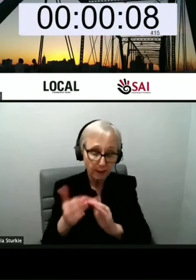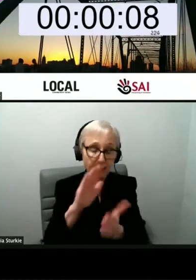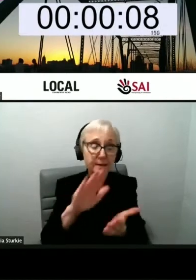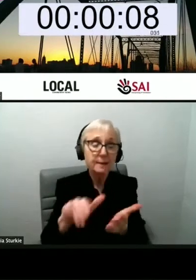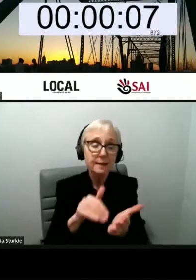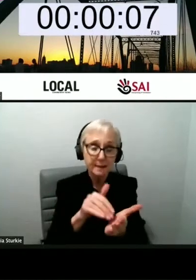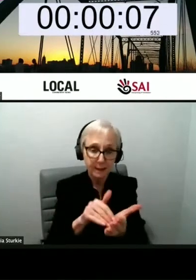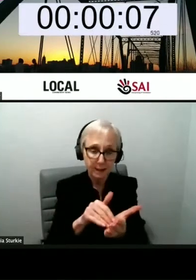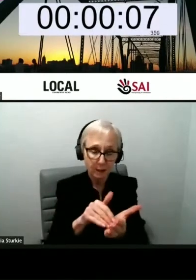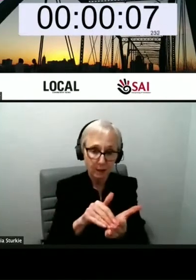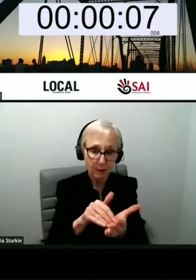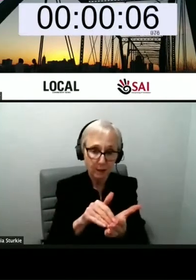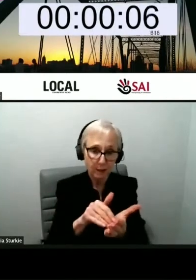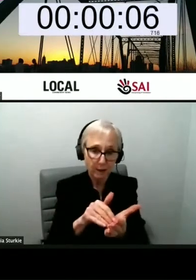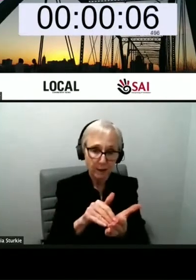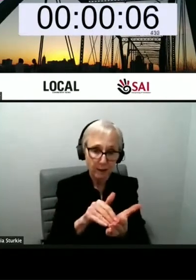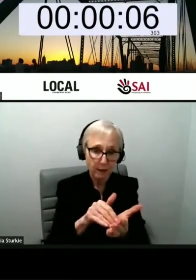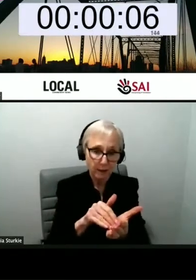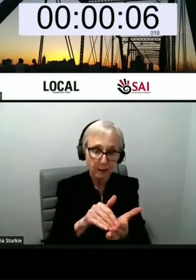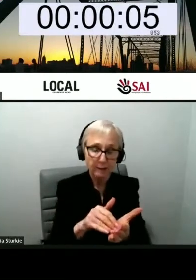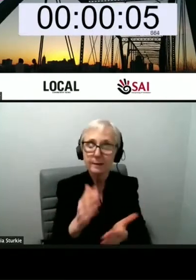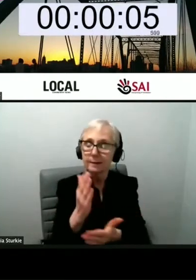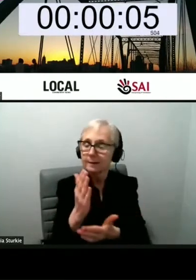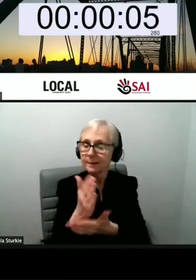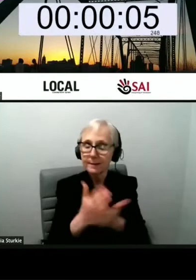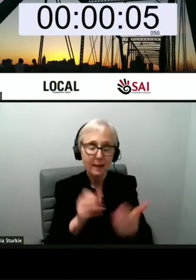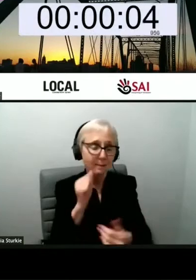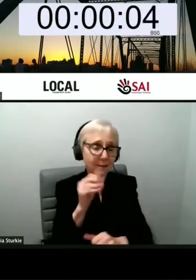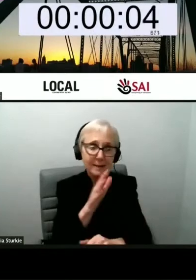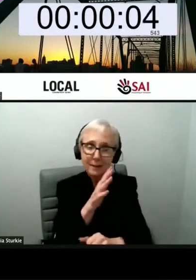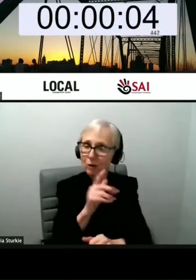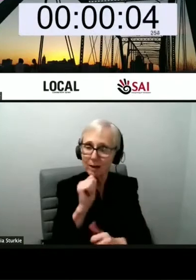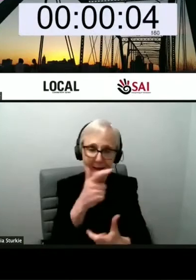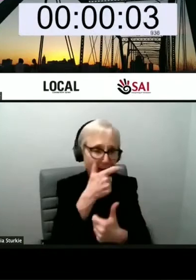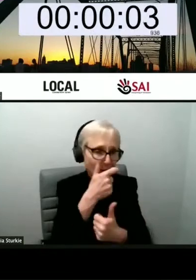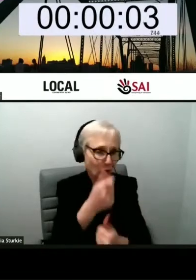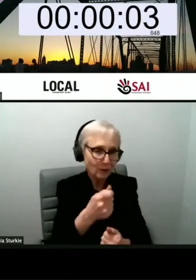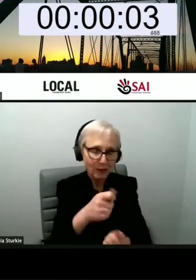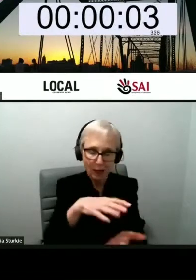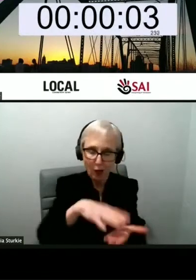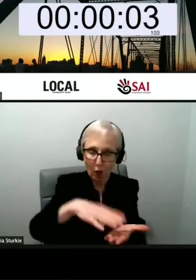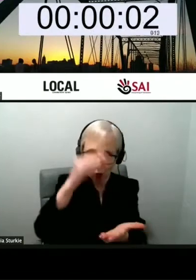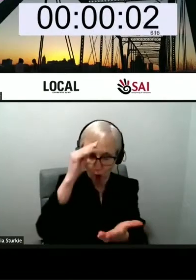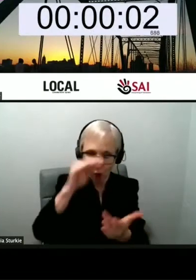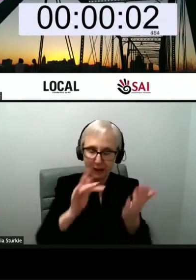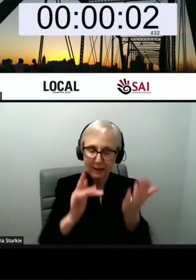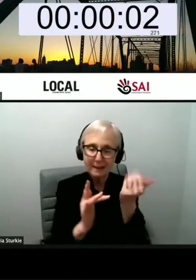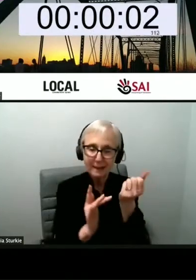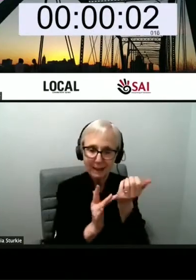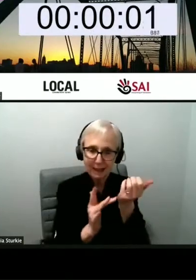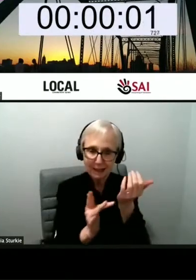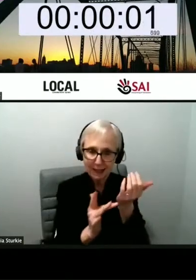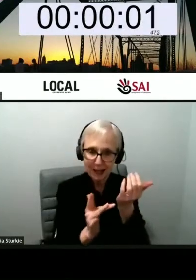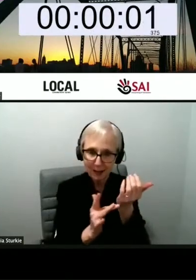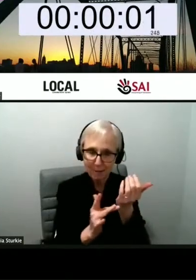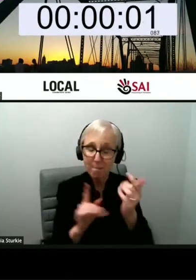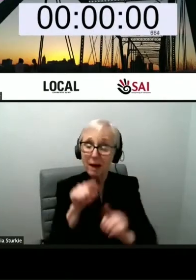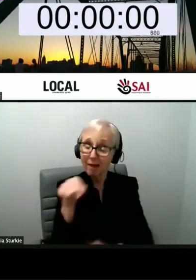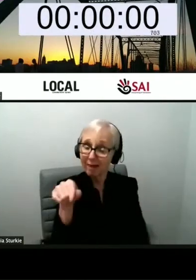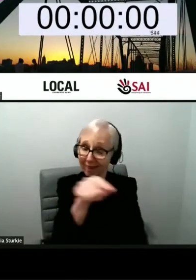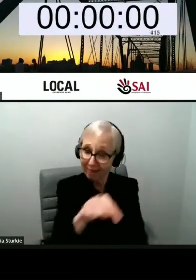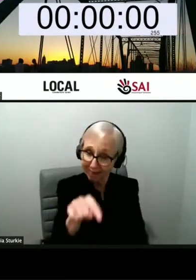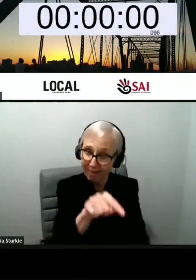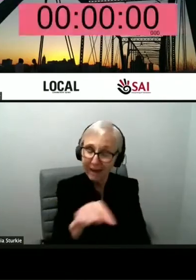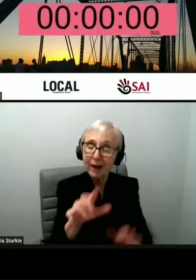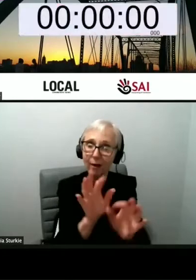seniors that don't want to even learn about technology. So we still need to get to them. But at the end of the day, they are important, and we're